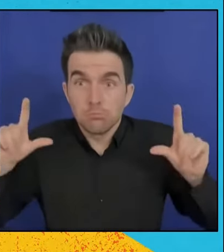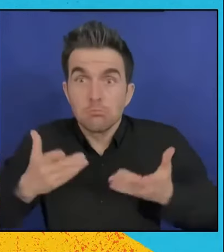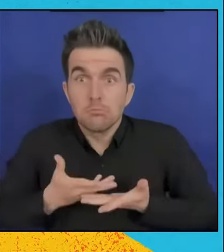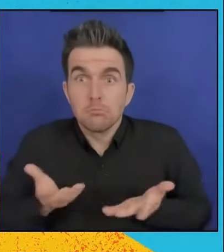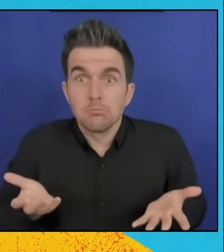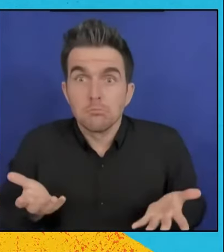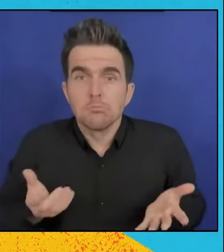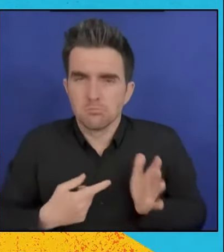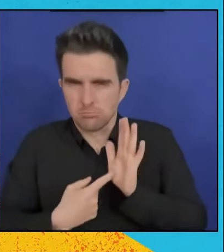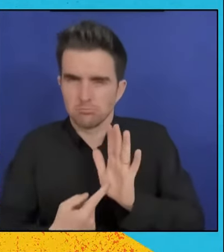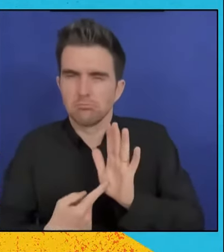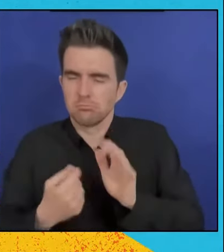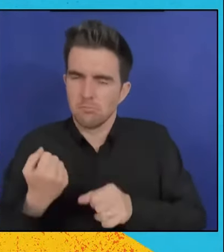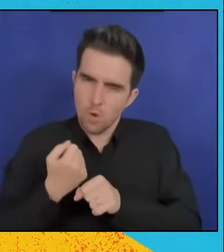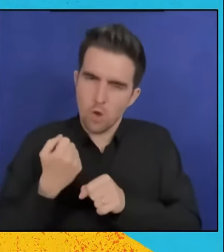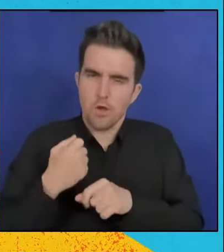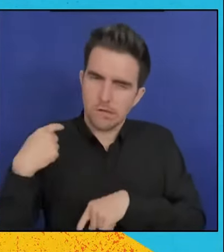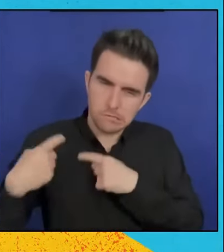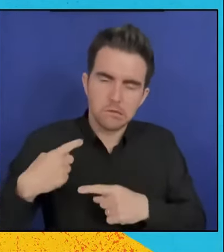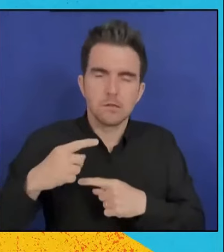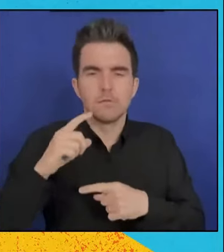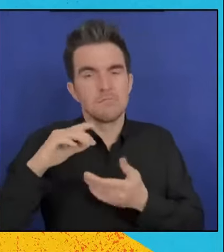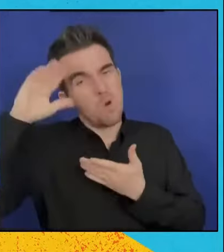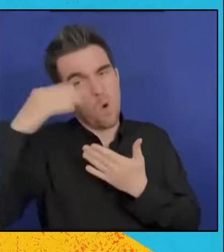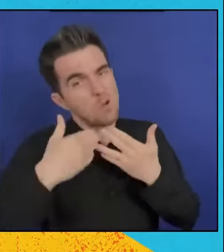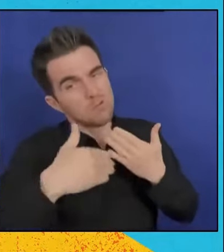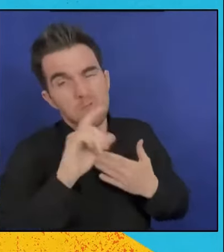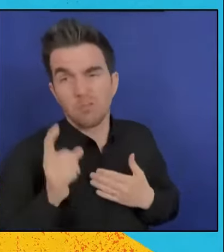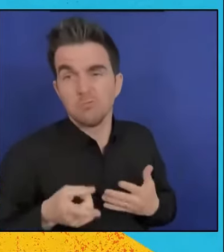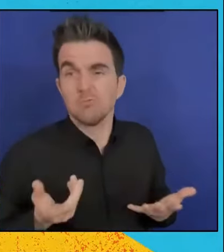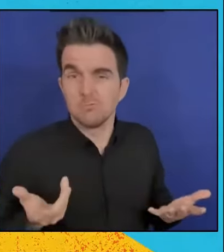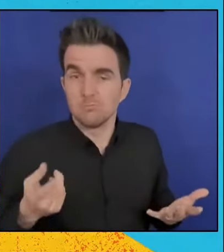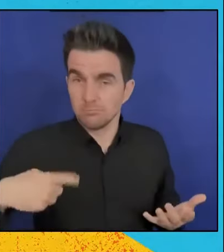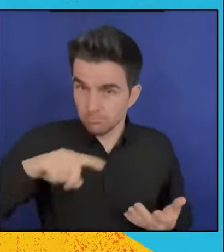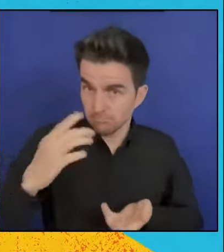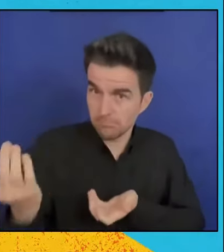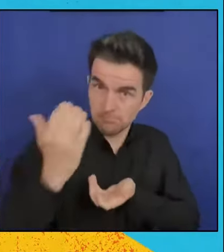about her journeys working on the climate change.